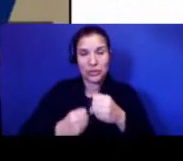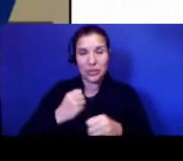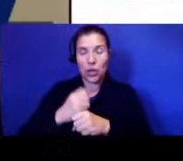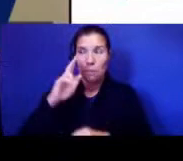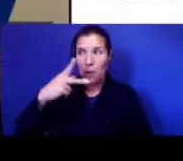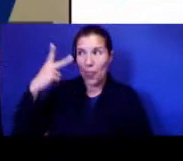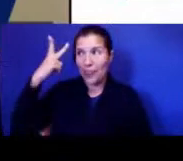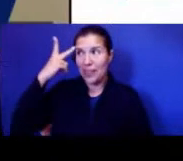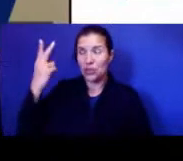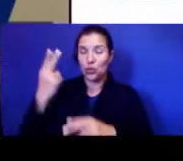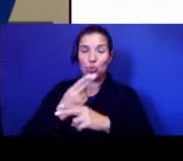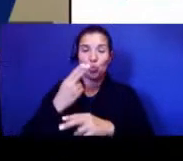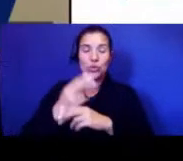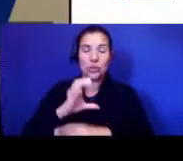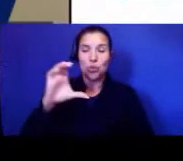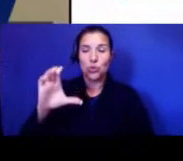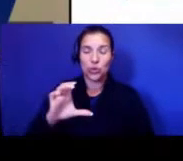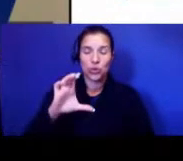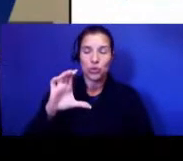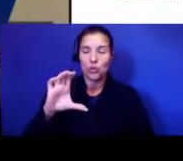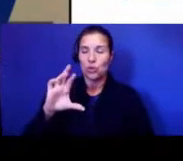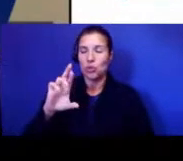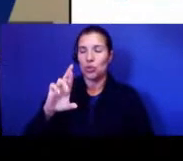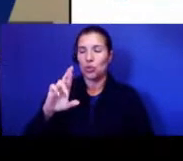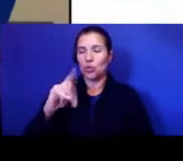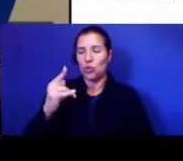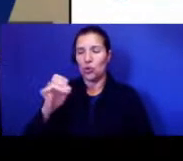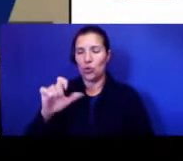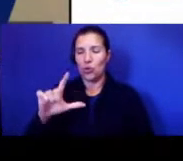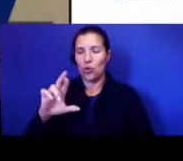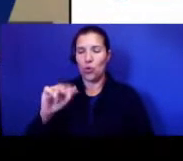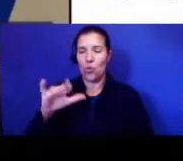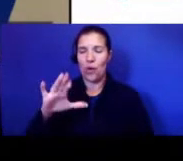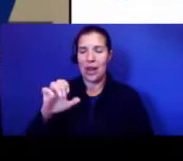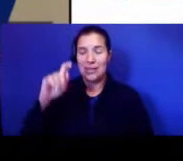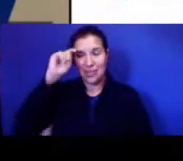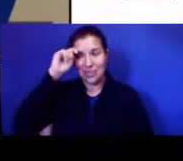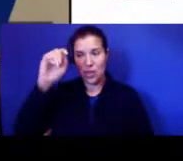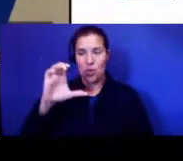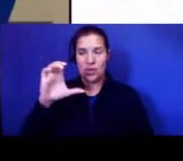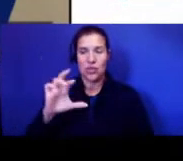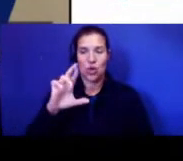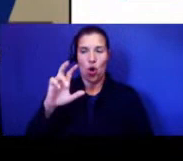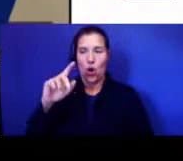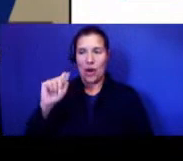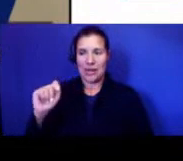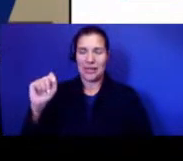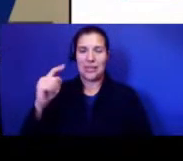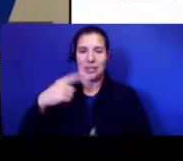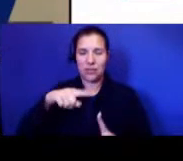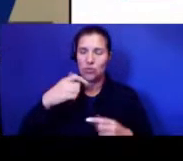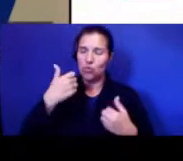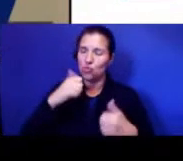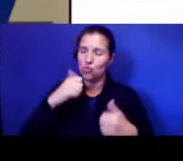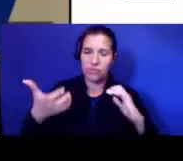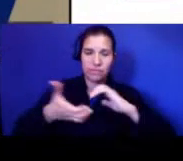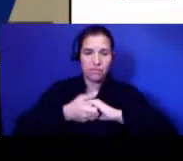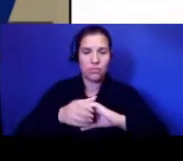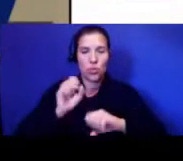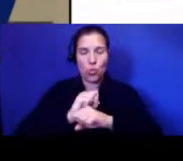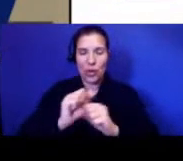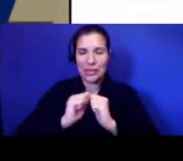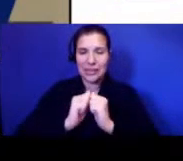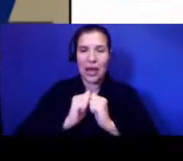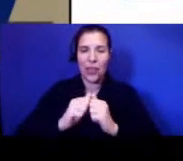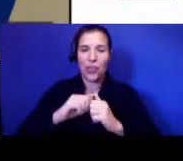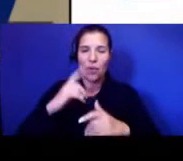using critical race theory as a weapon, it is up to all of us to work together to champion progressive policies and practices